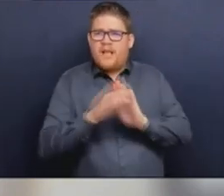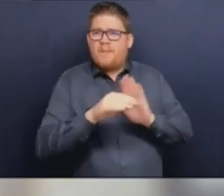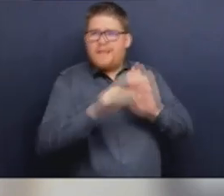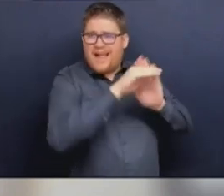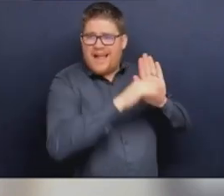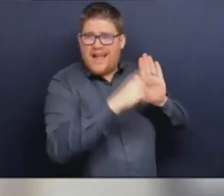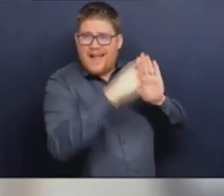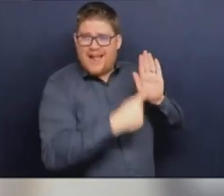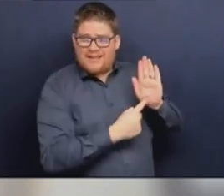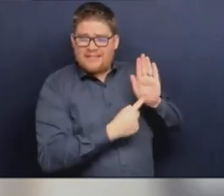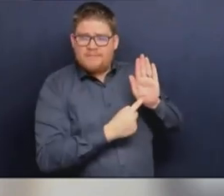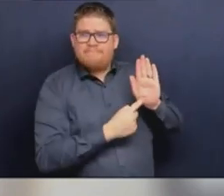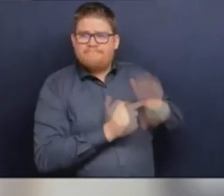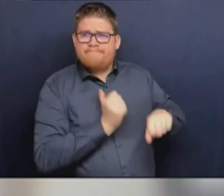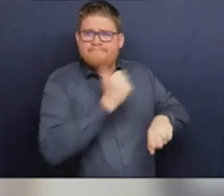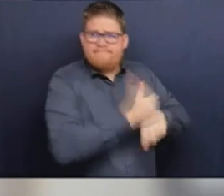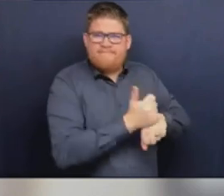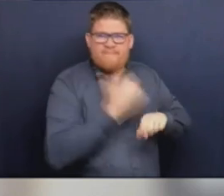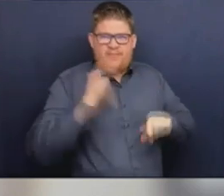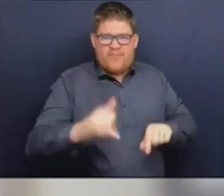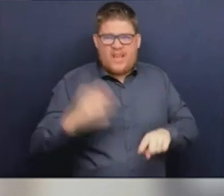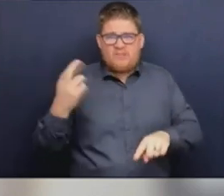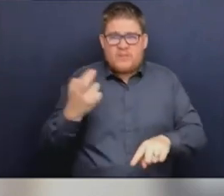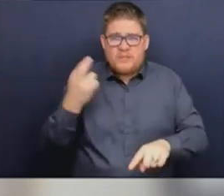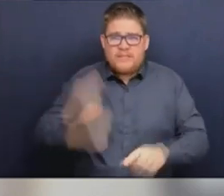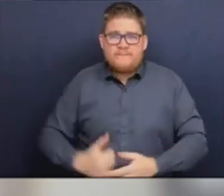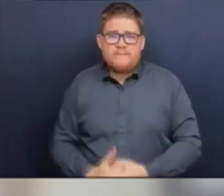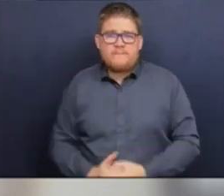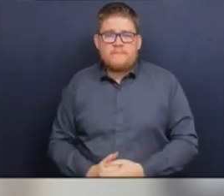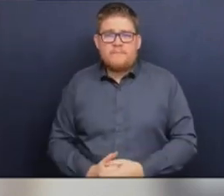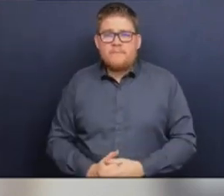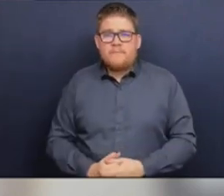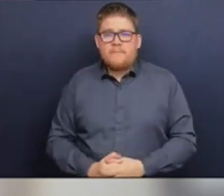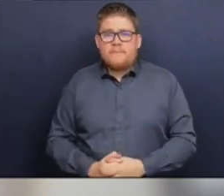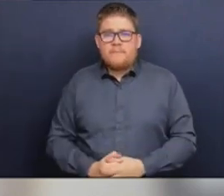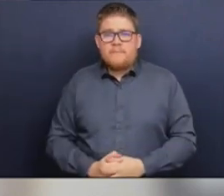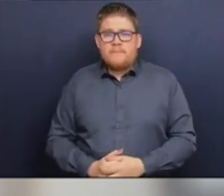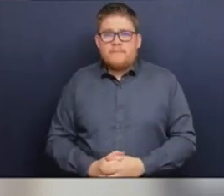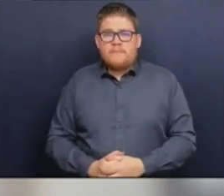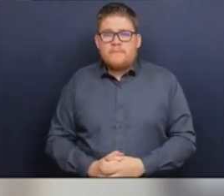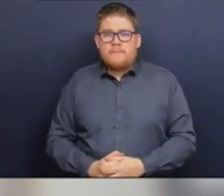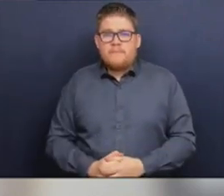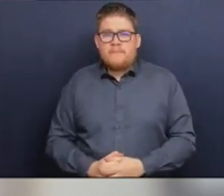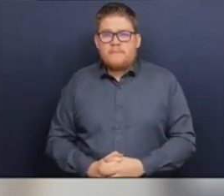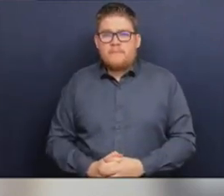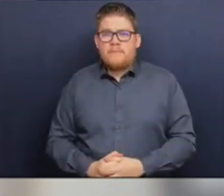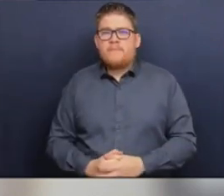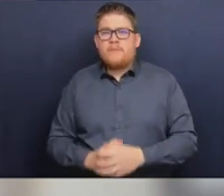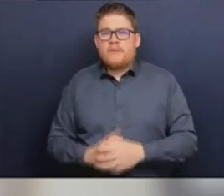Declaration of the Rights of Indigenous Peoples Act. I really want to